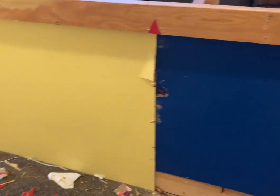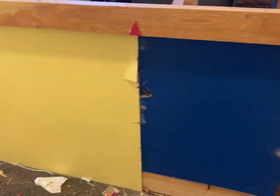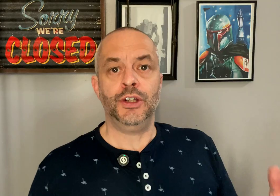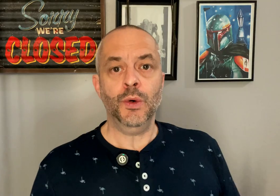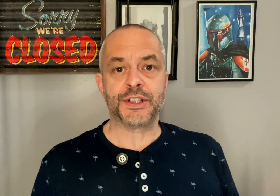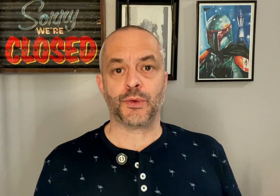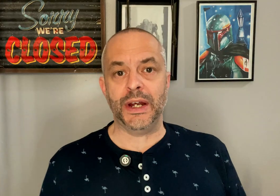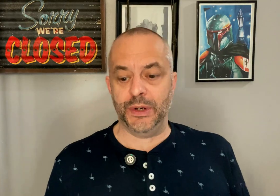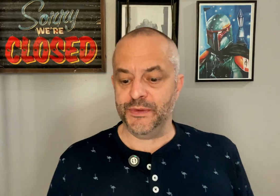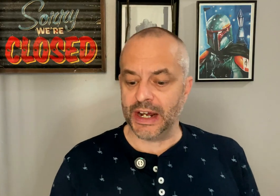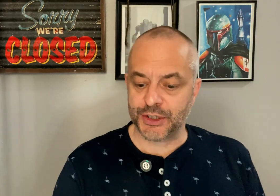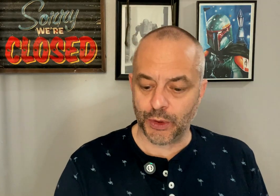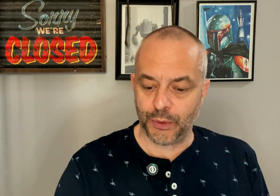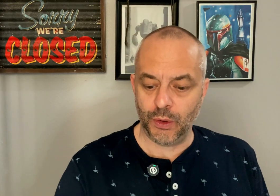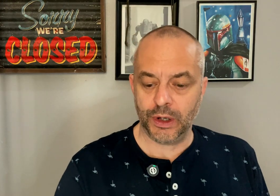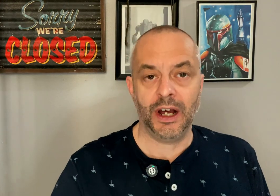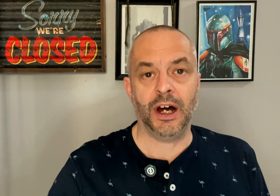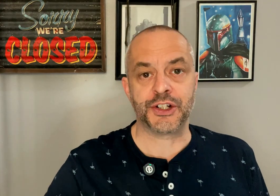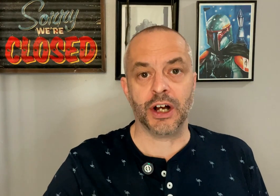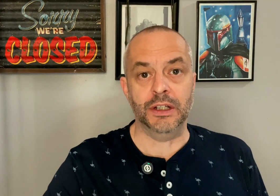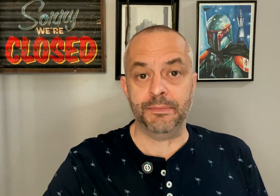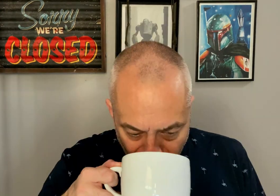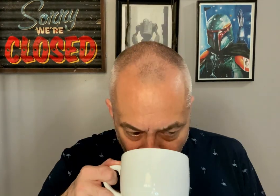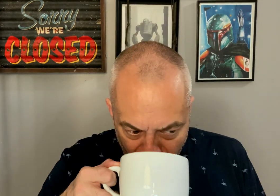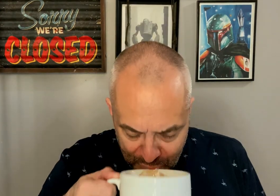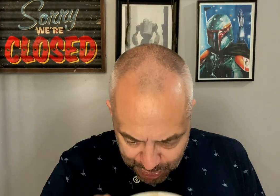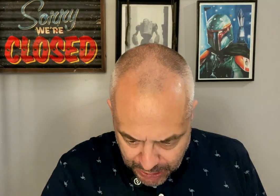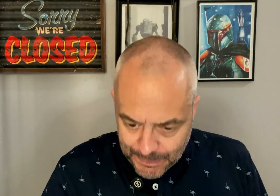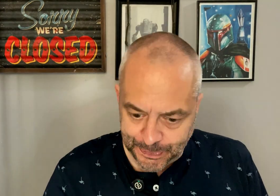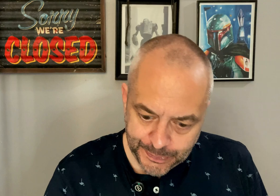of the matter. Do you know what's great when you've got a sore throat? Hot chocolate.